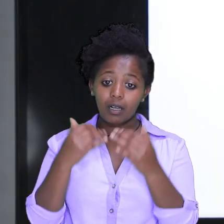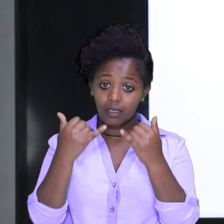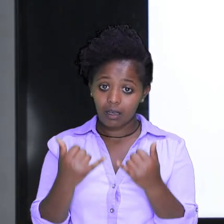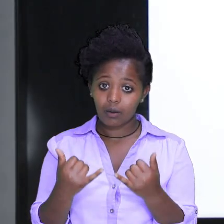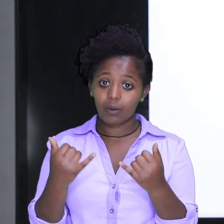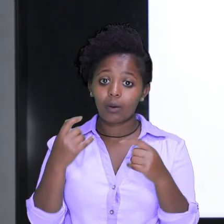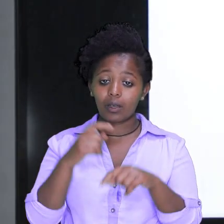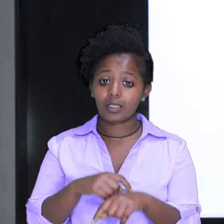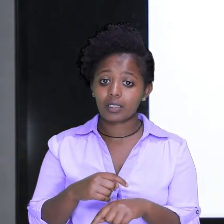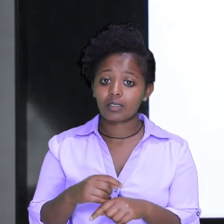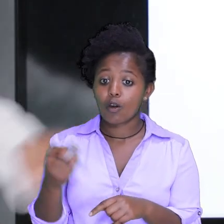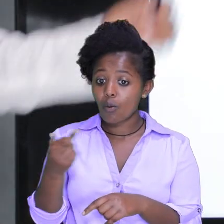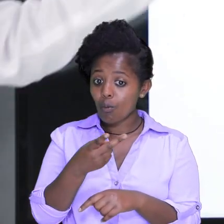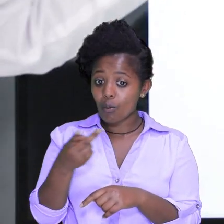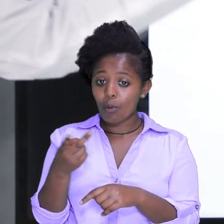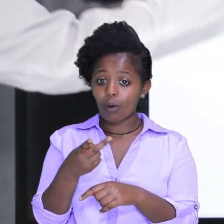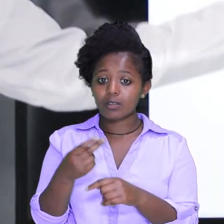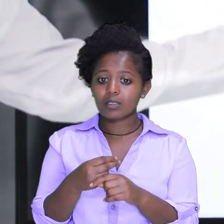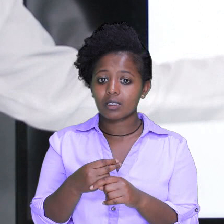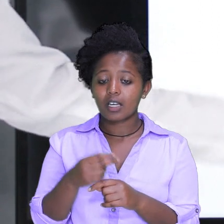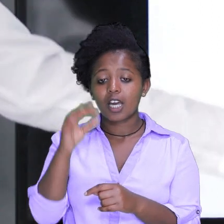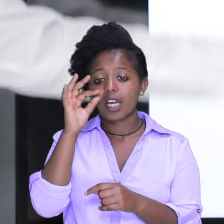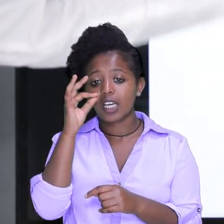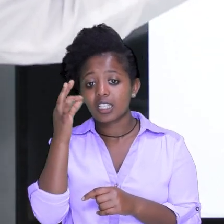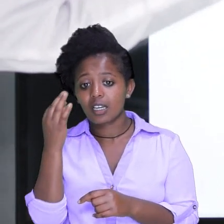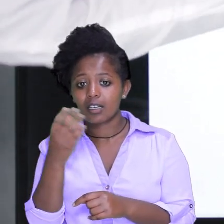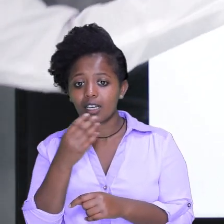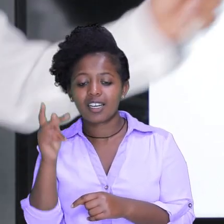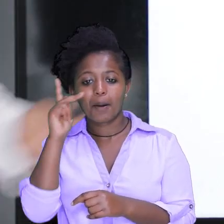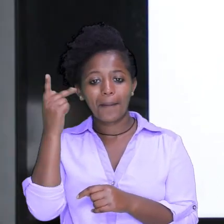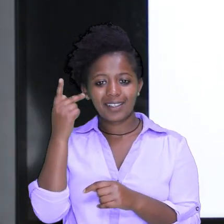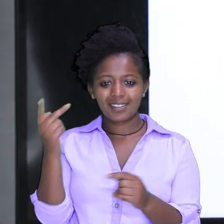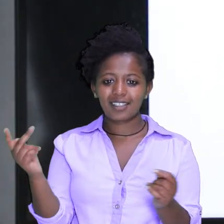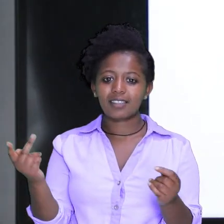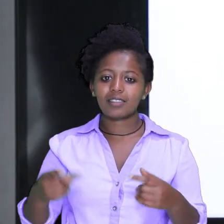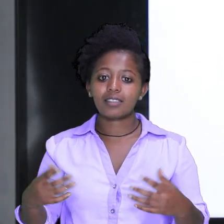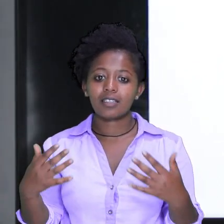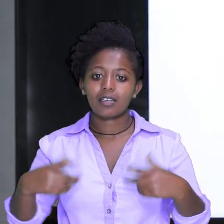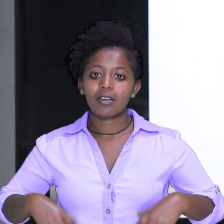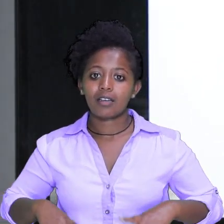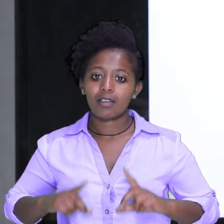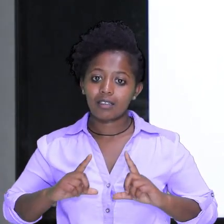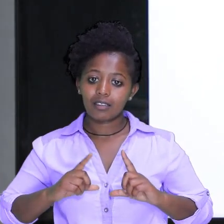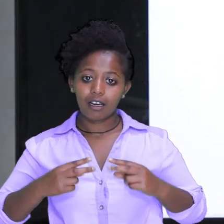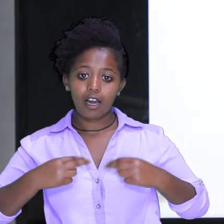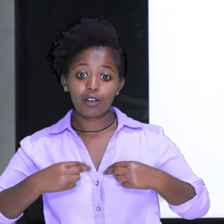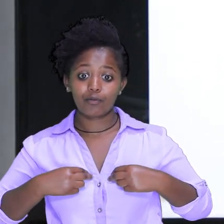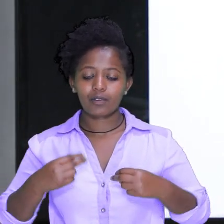Nowadays, both India and Pakistan have a nuclear power.